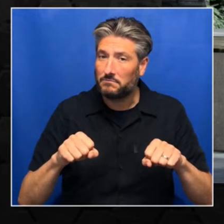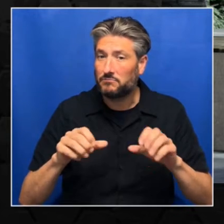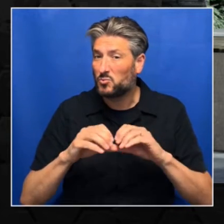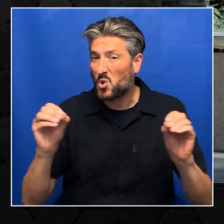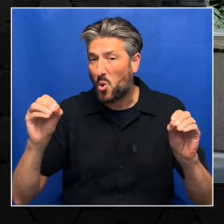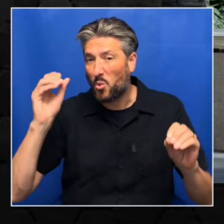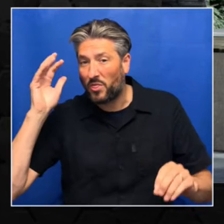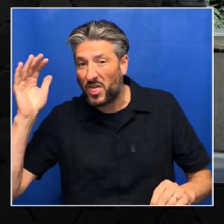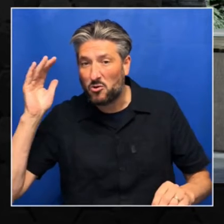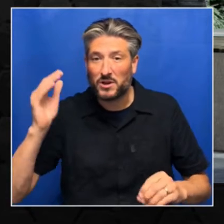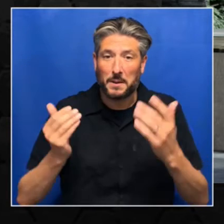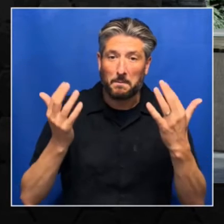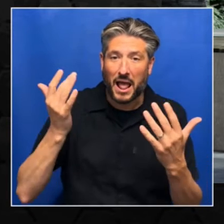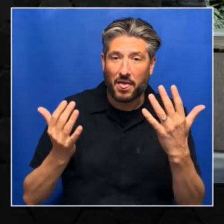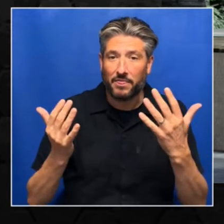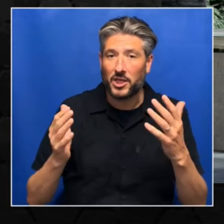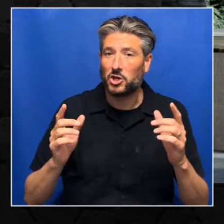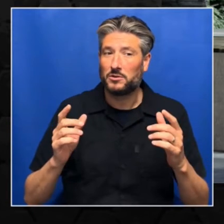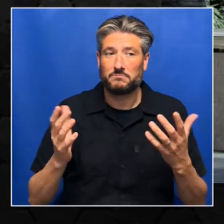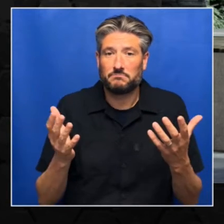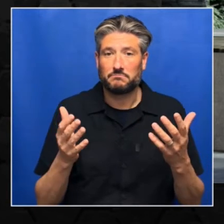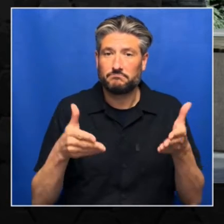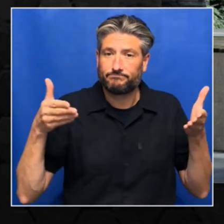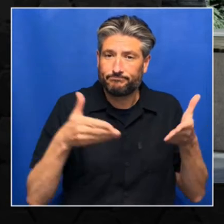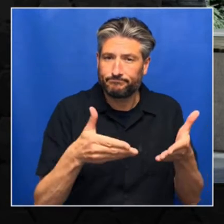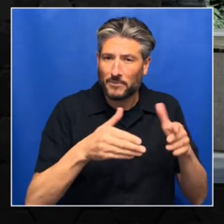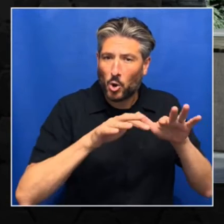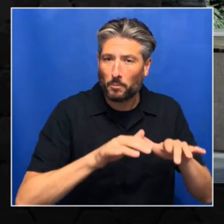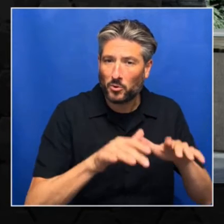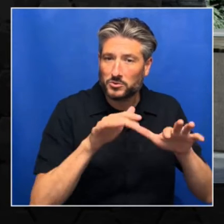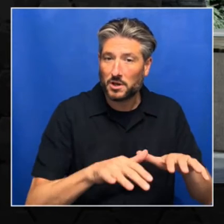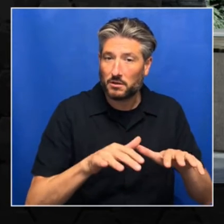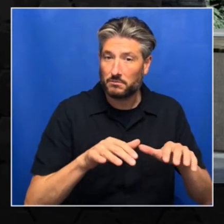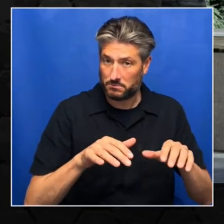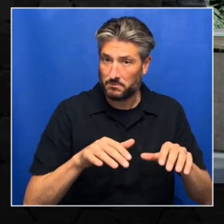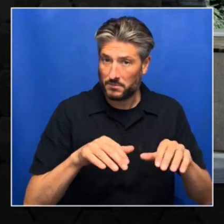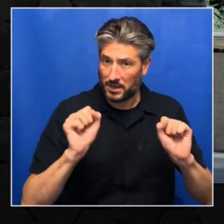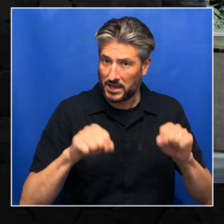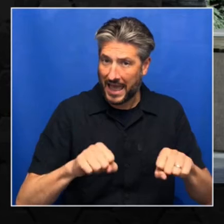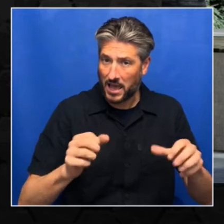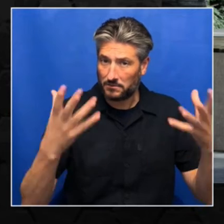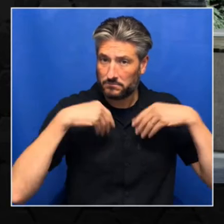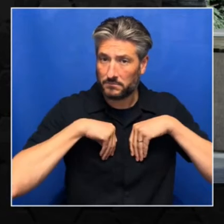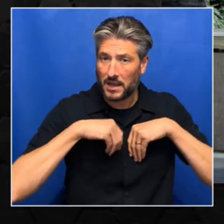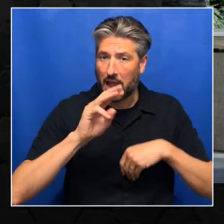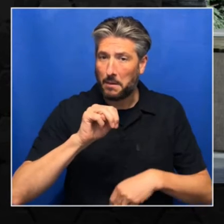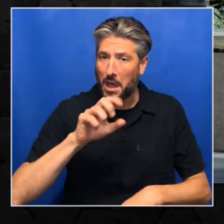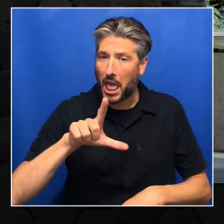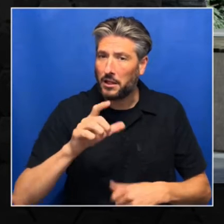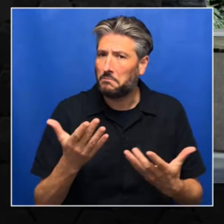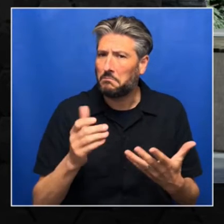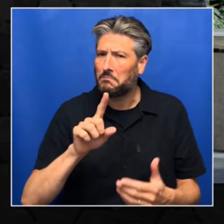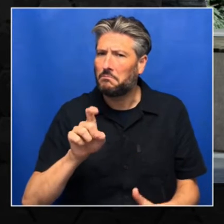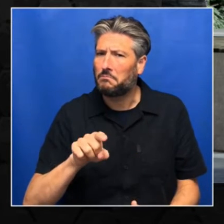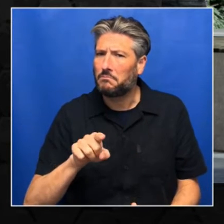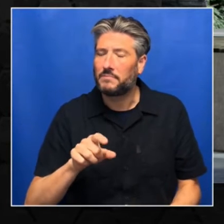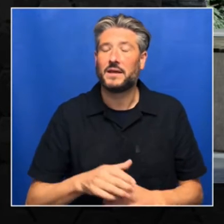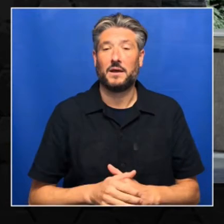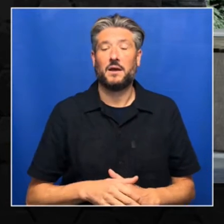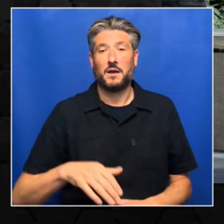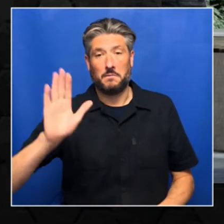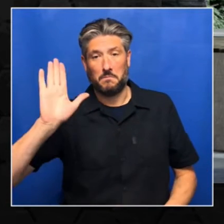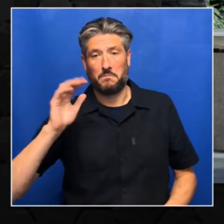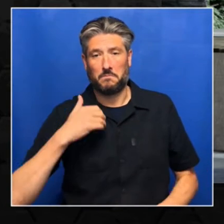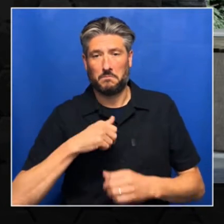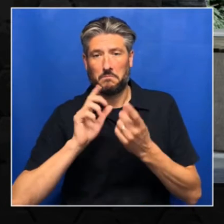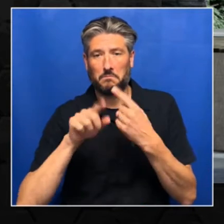software things? What do you think? Yeah, okay. I can totally relate to this question. When I started off with machine learning, I was like, oh, the